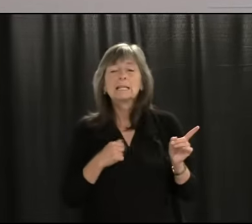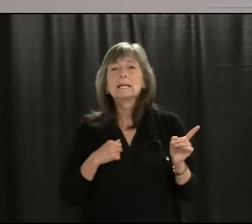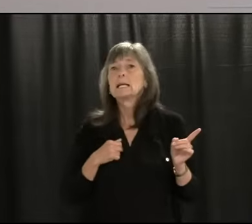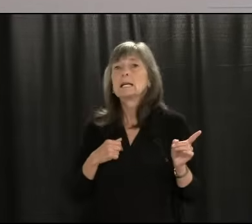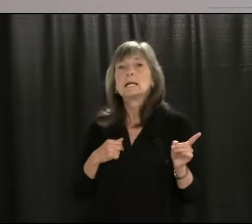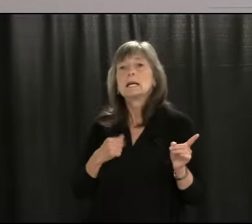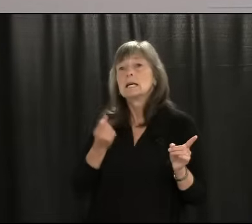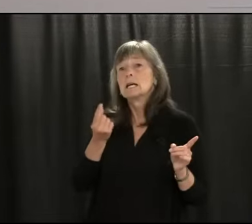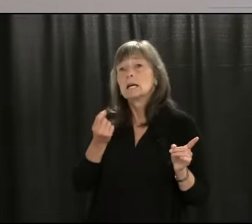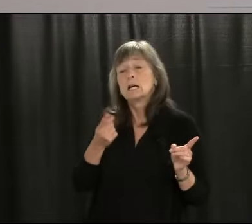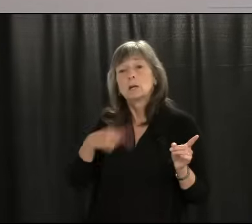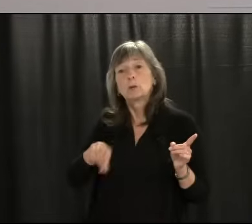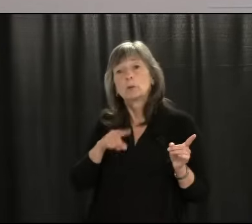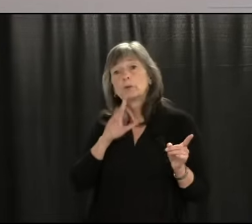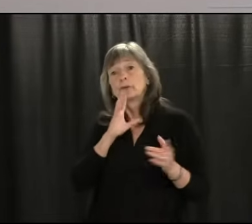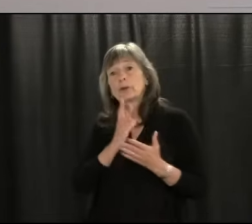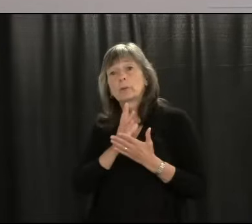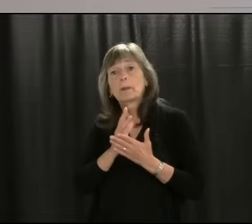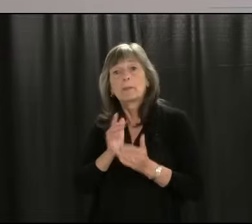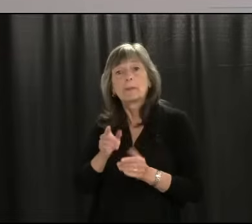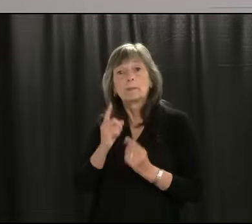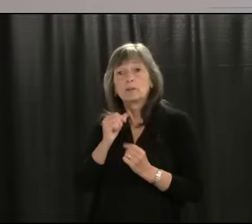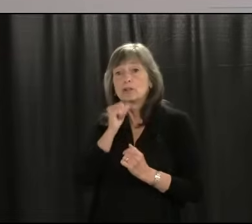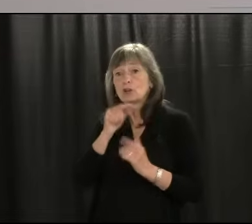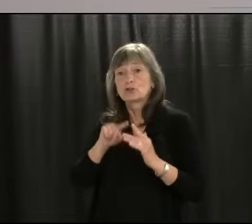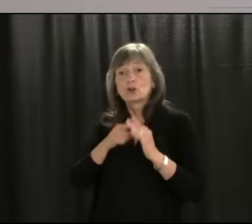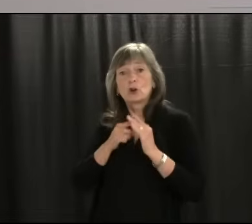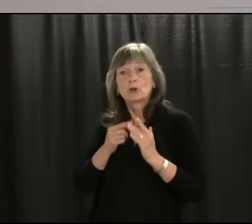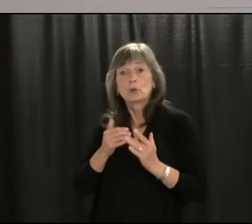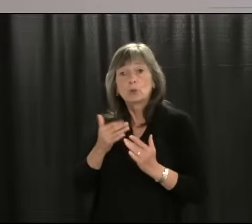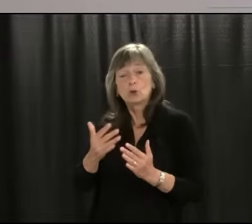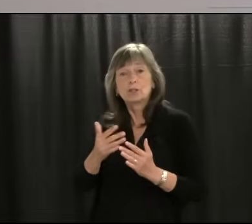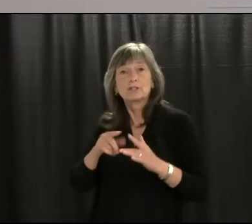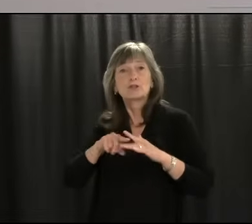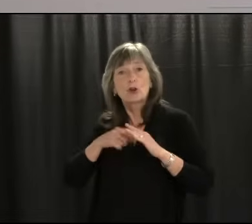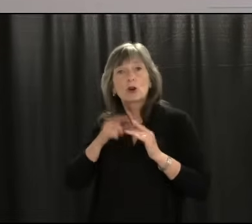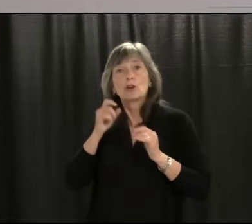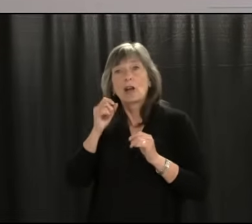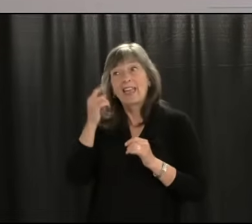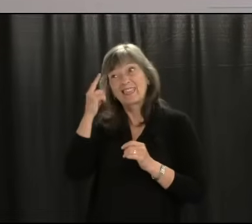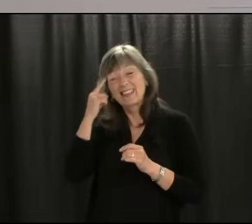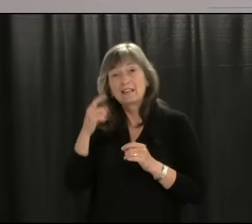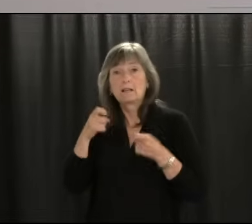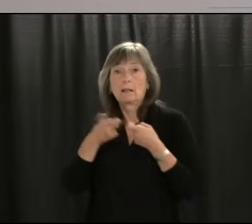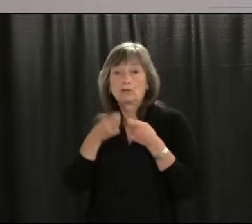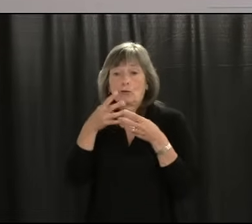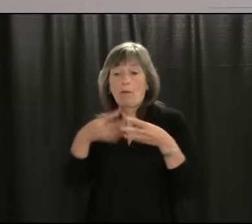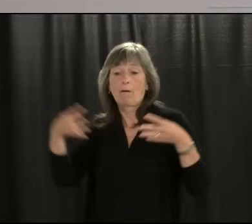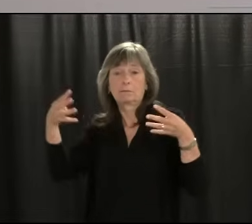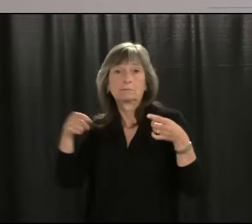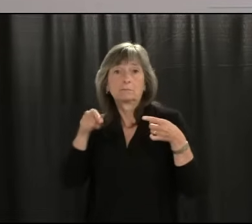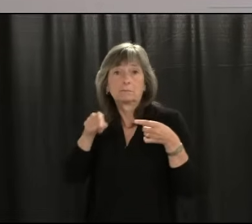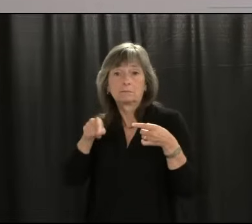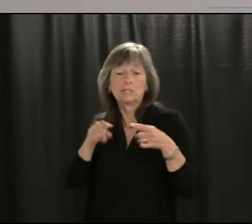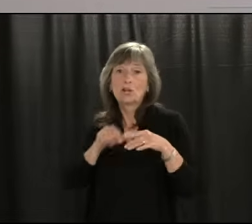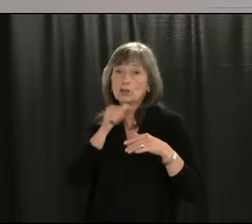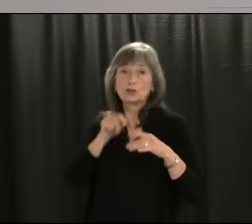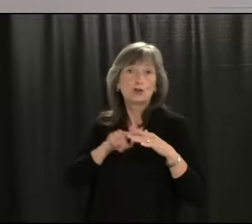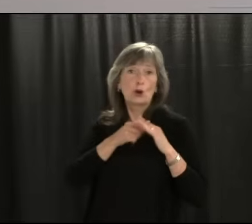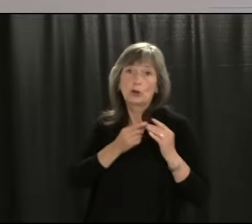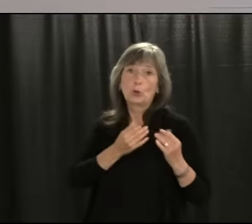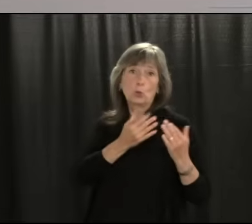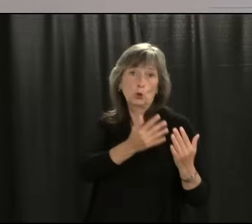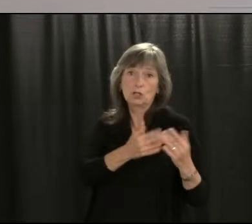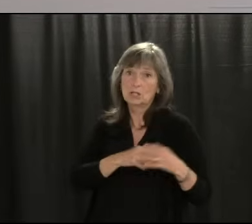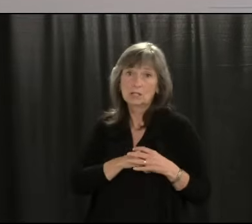was started, it did start, I shouldn't say it was started, it did start on a transmission line. It didn't start in the woods. I don't think it's the